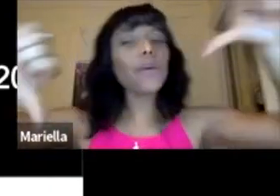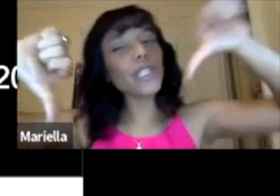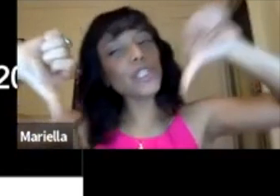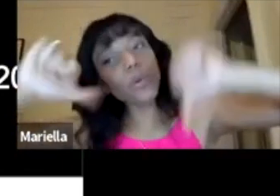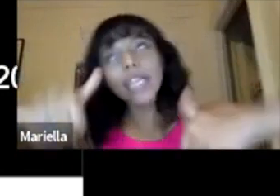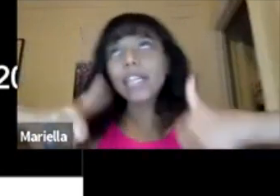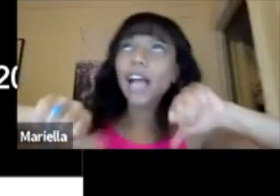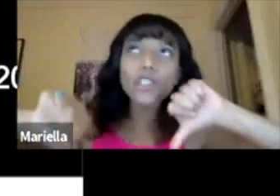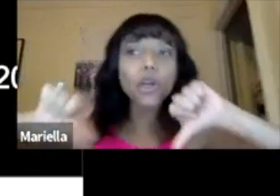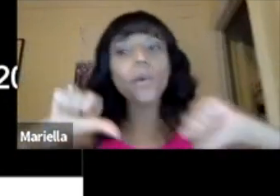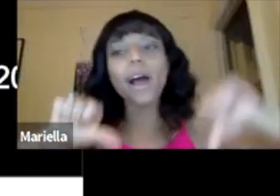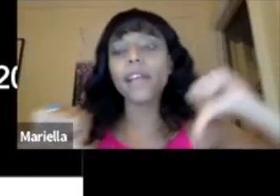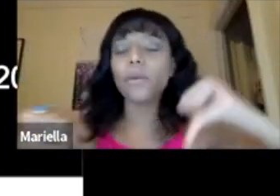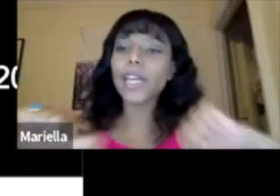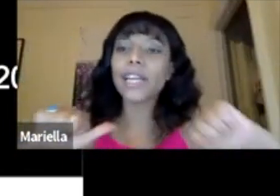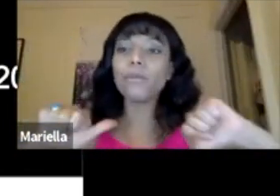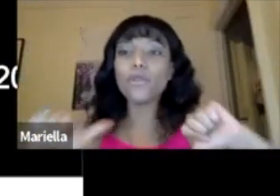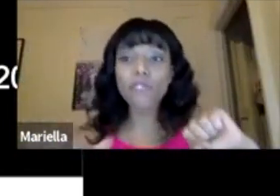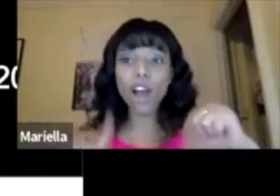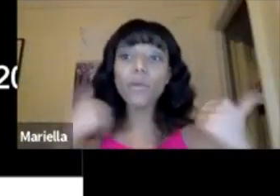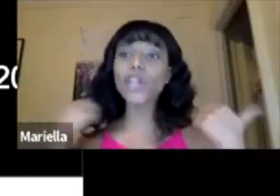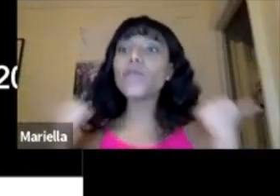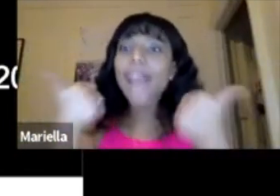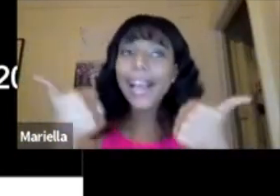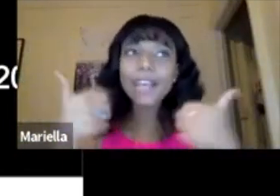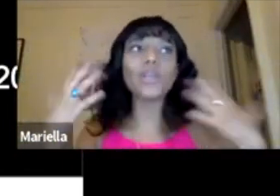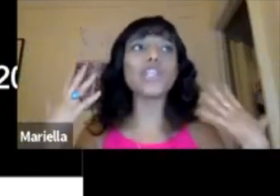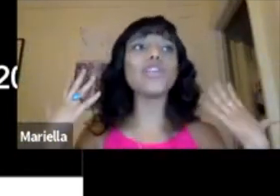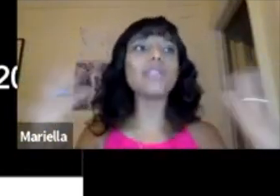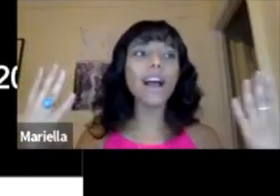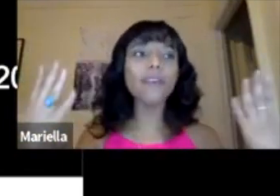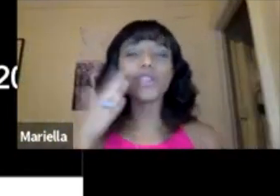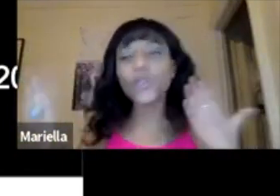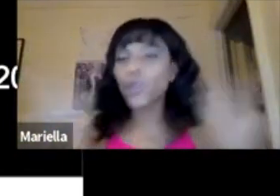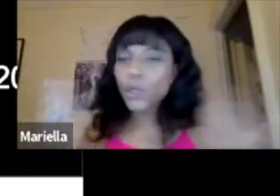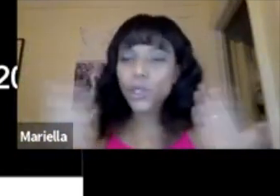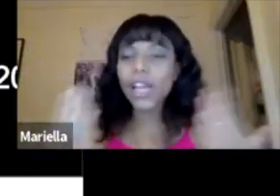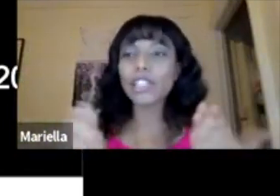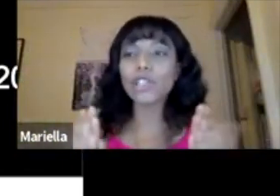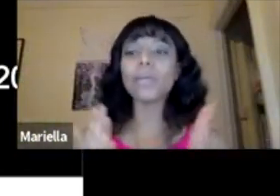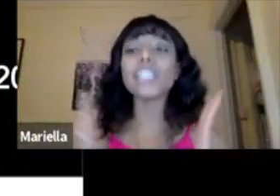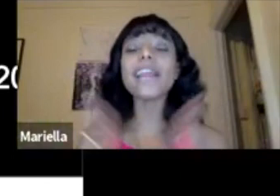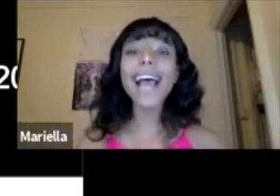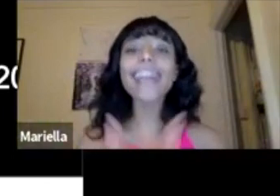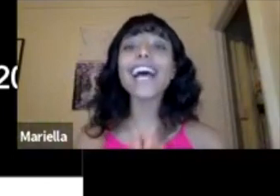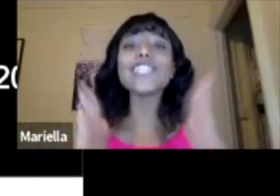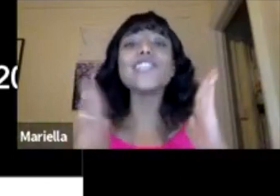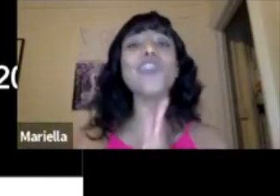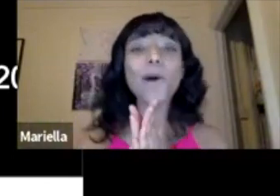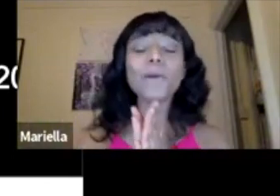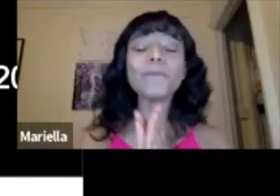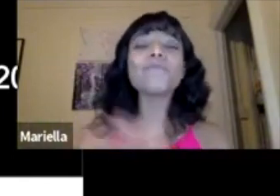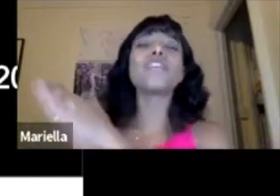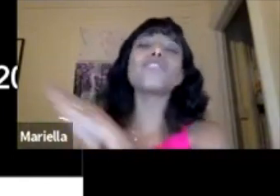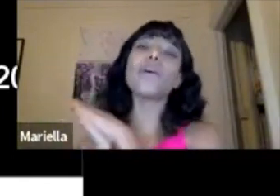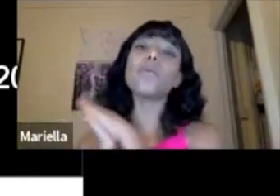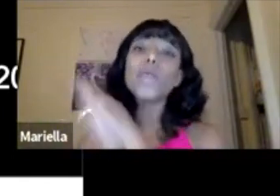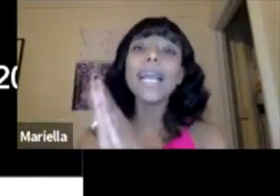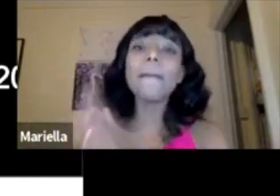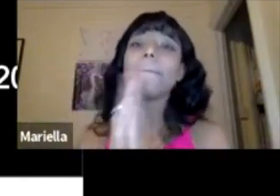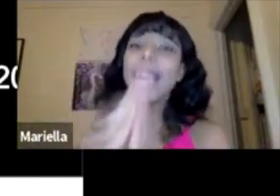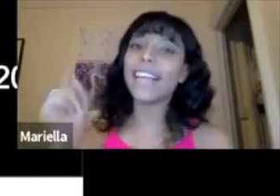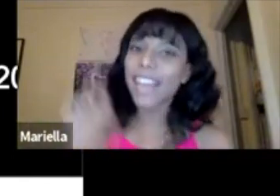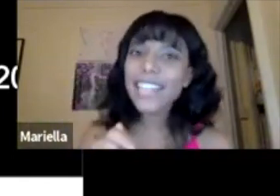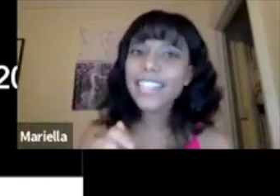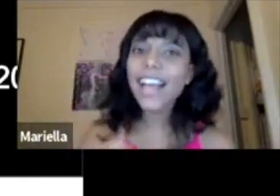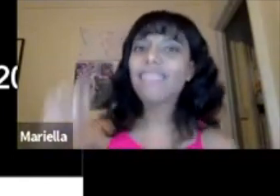What are we doing not so well that we can improve on? What are you liking? What do you love? What don't you like so much? Let us know so that we